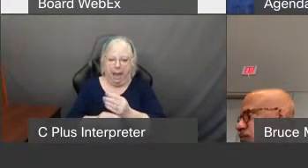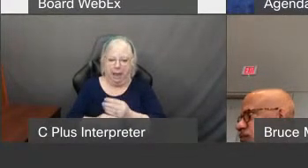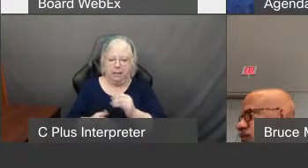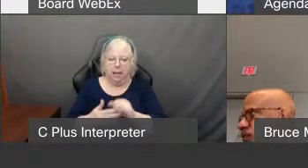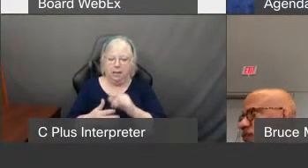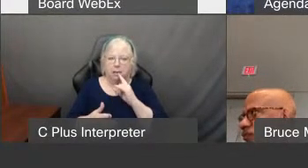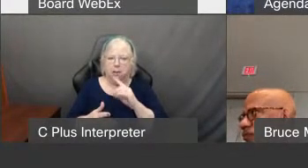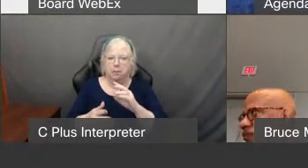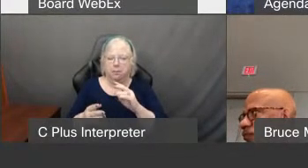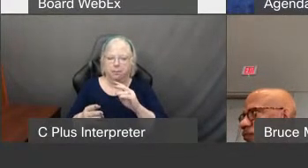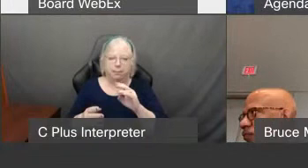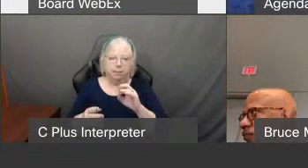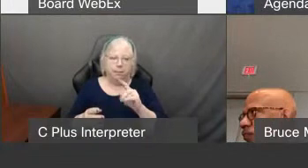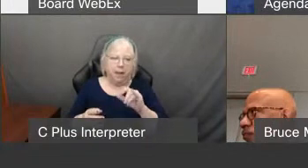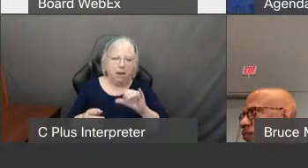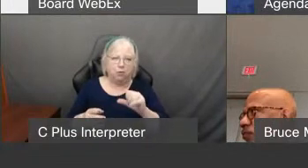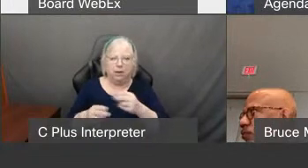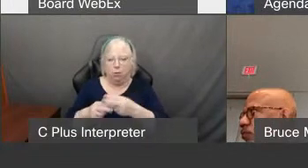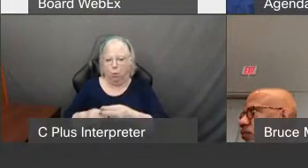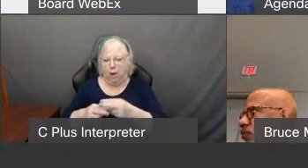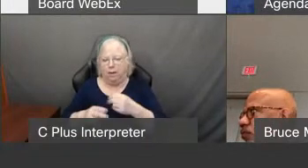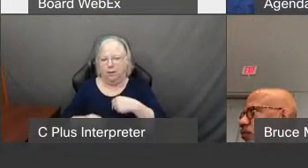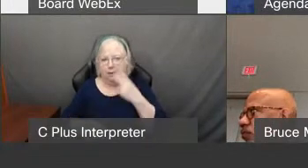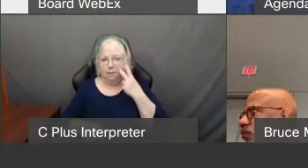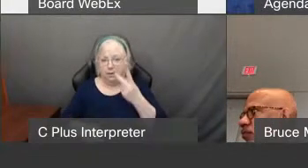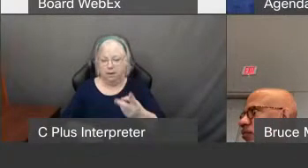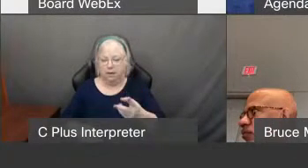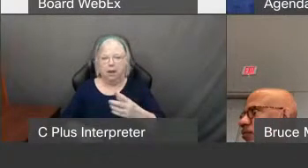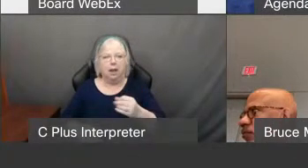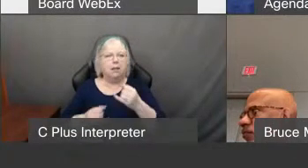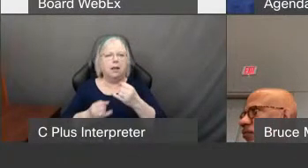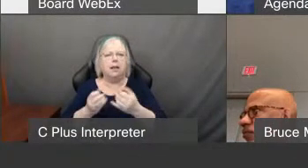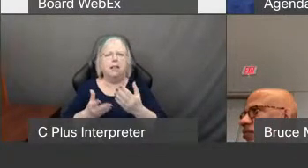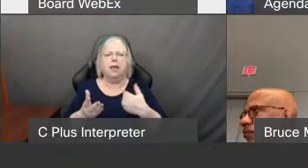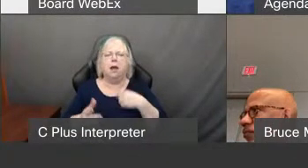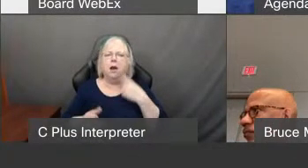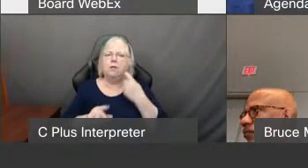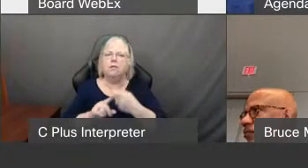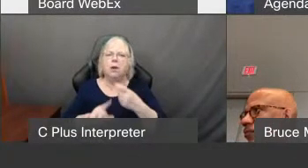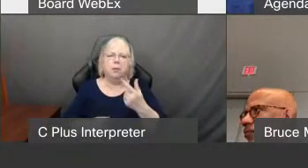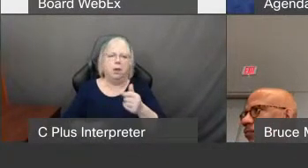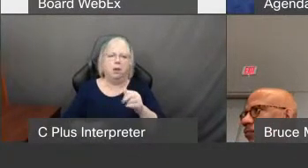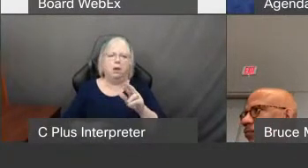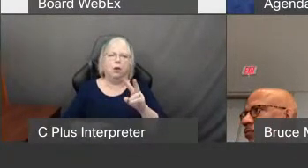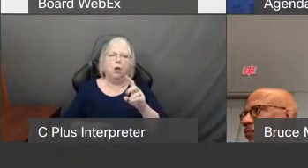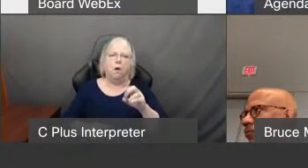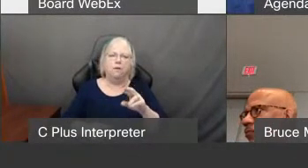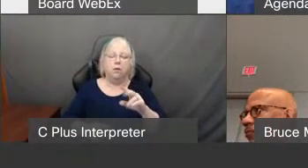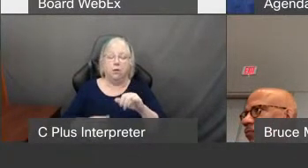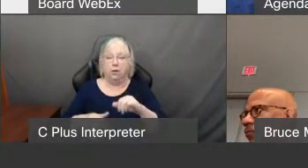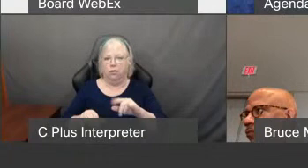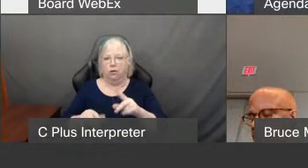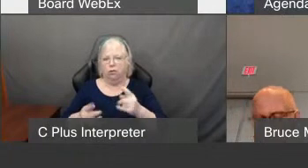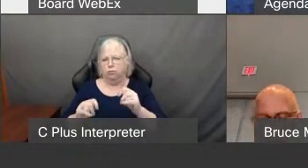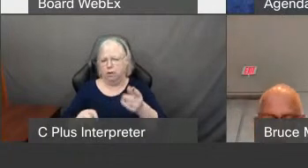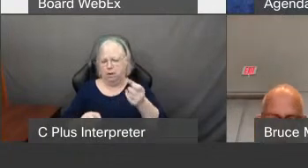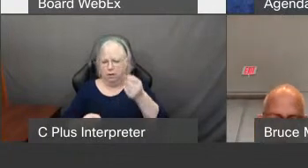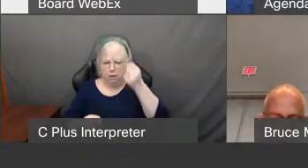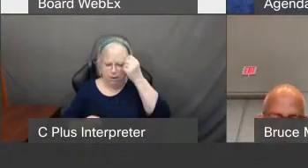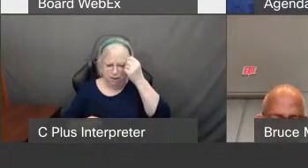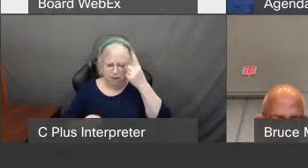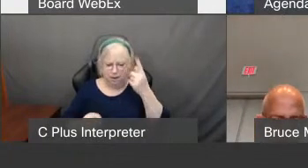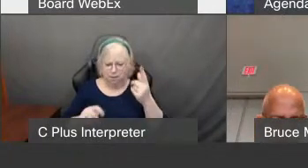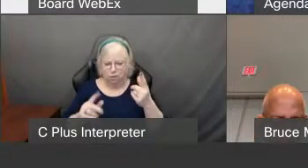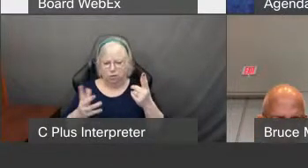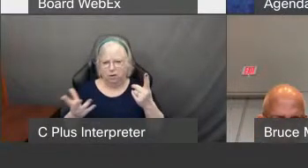viewing. And the last thing I heard from Garber was that they're still trying to wrap their head around how they can